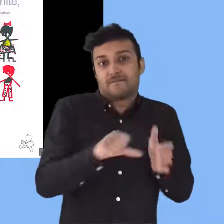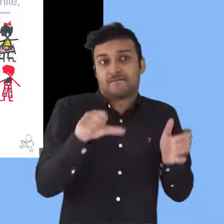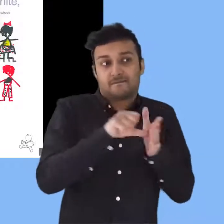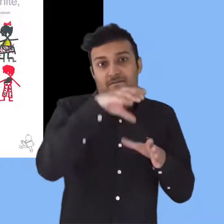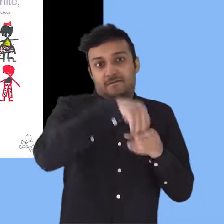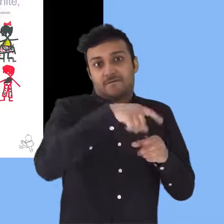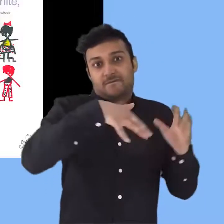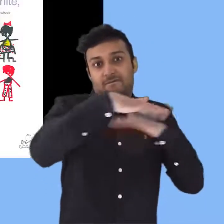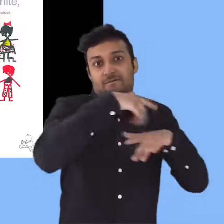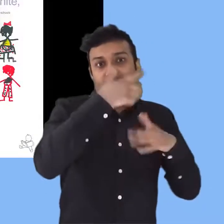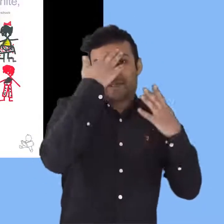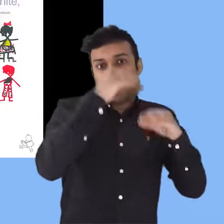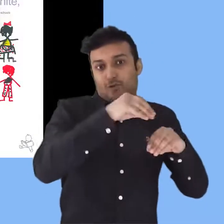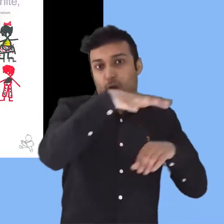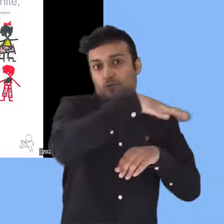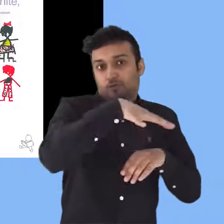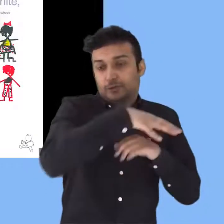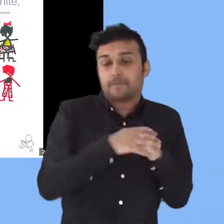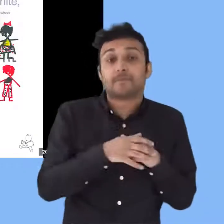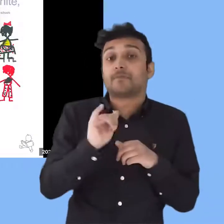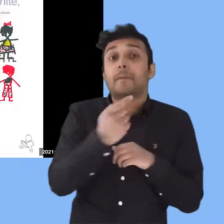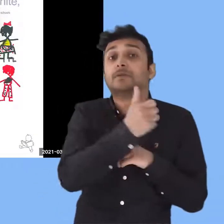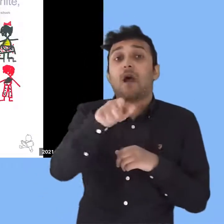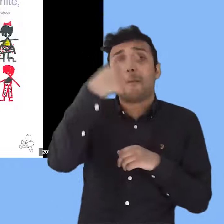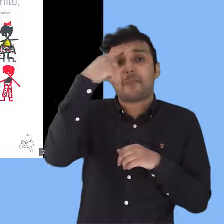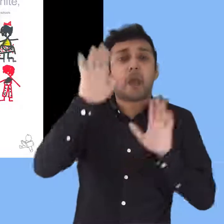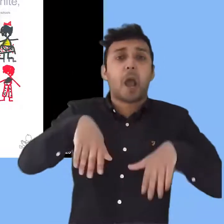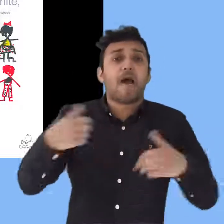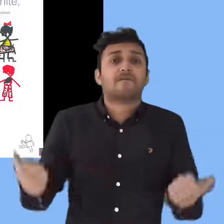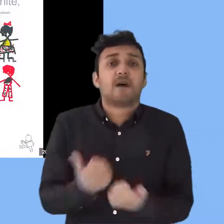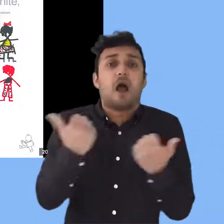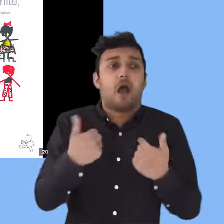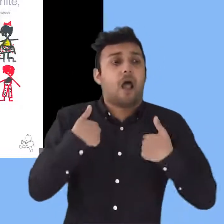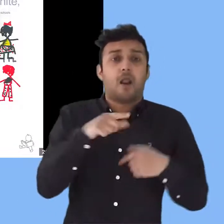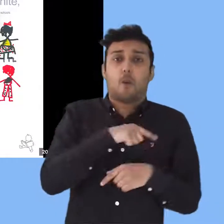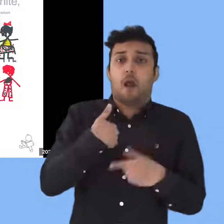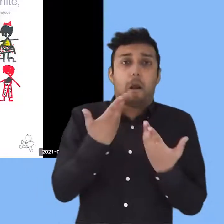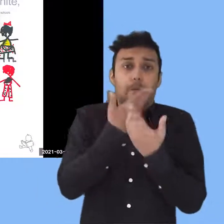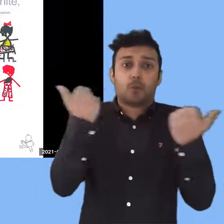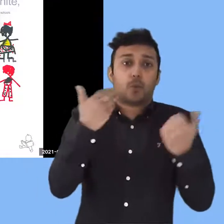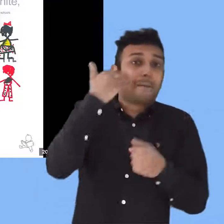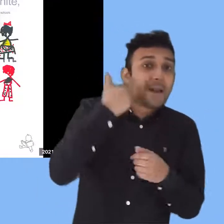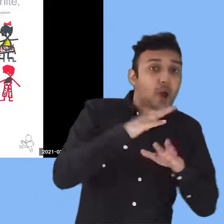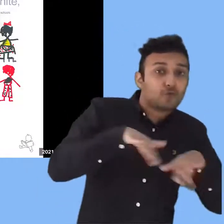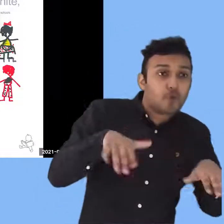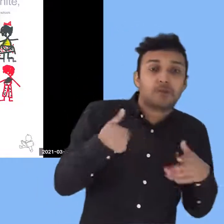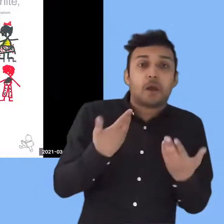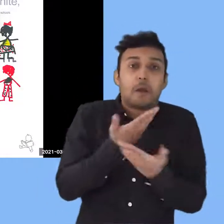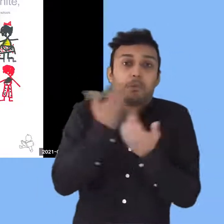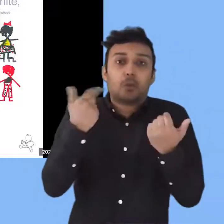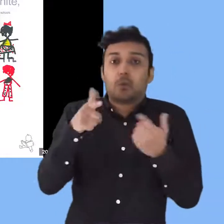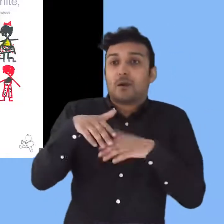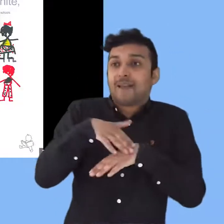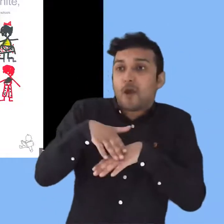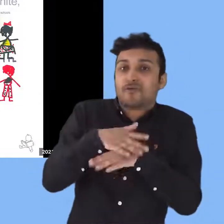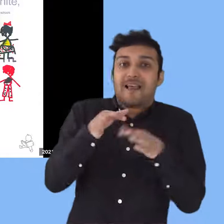at this point are probably thinking, hold on, we're absolutely fine because we don't have any Black or minoritized children in our setting. We're all right here because